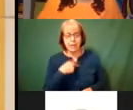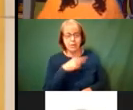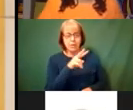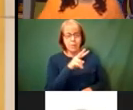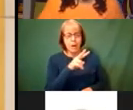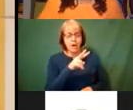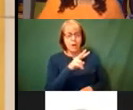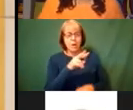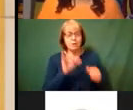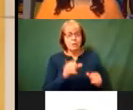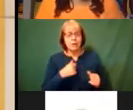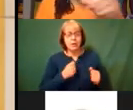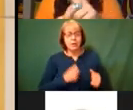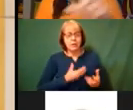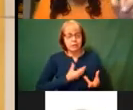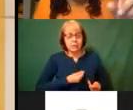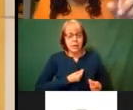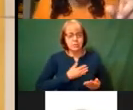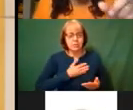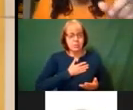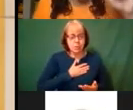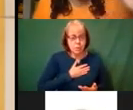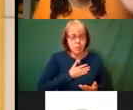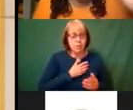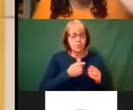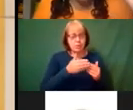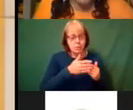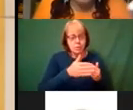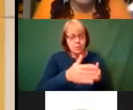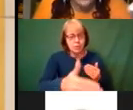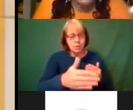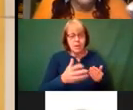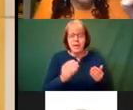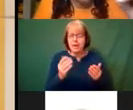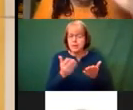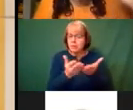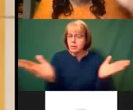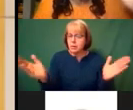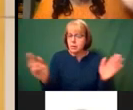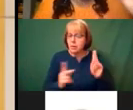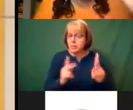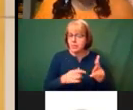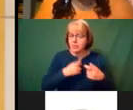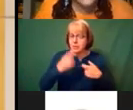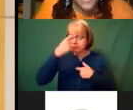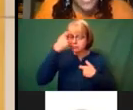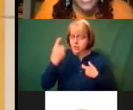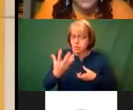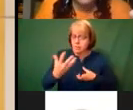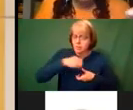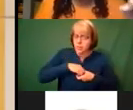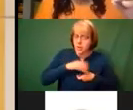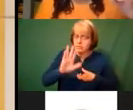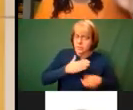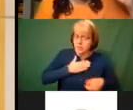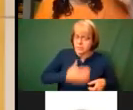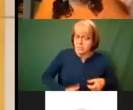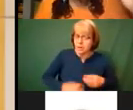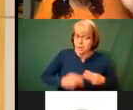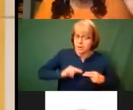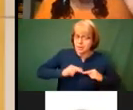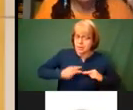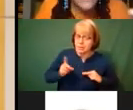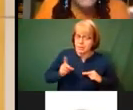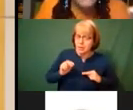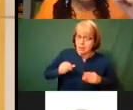in terms of how we move forward. And all the people that hold it within their memory, that hold it within their DNA, that hold it